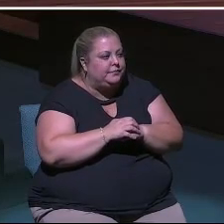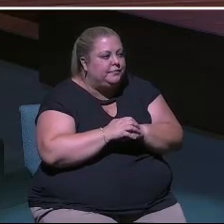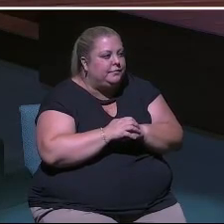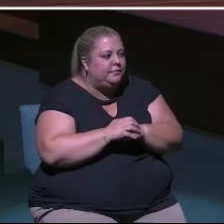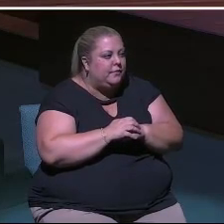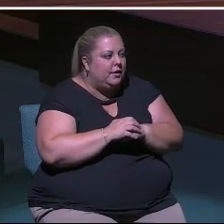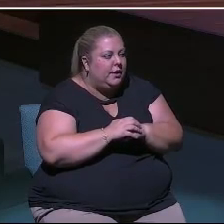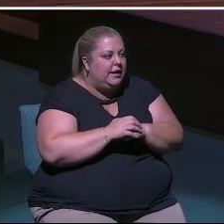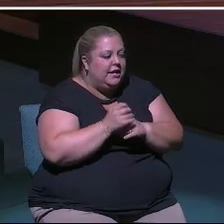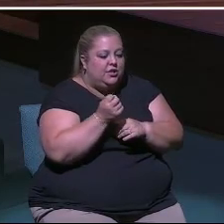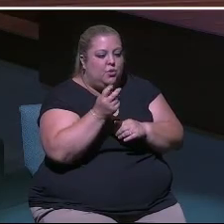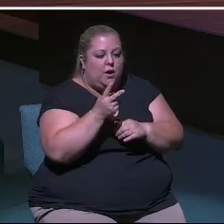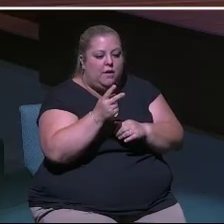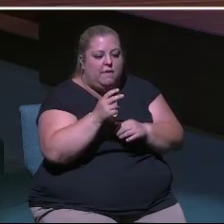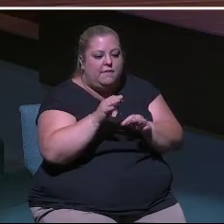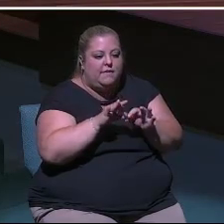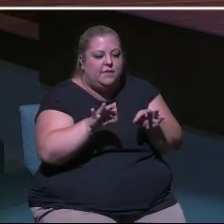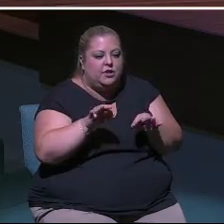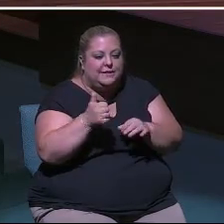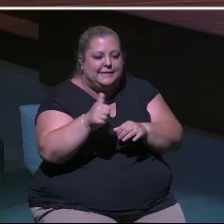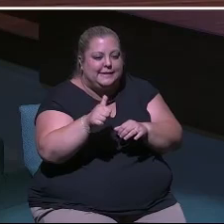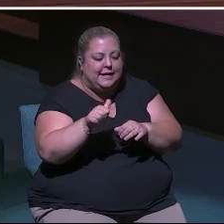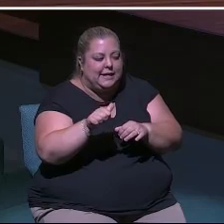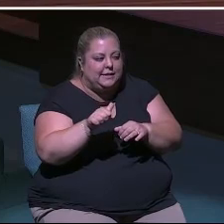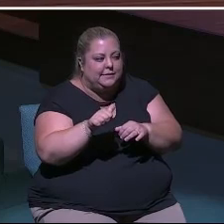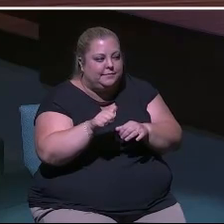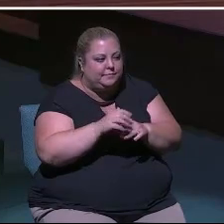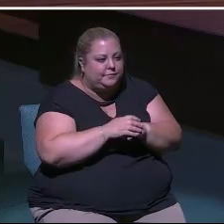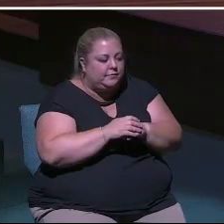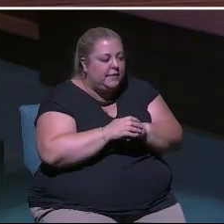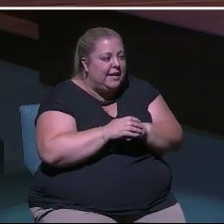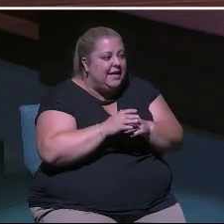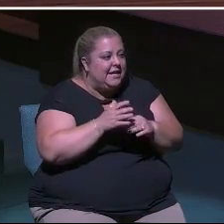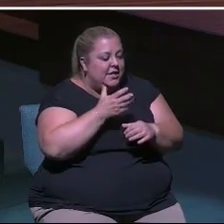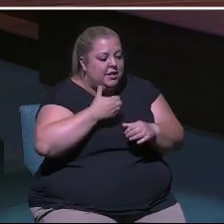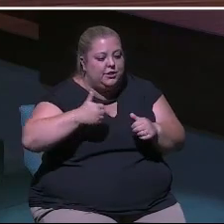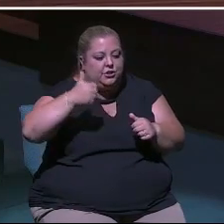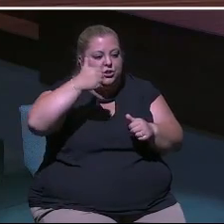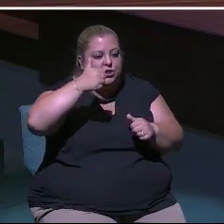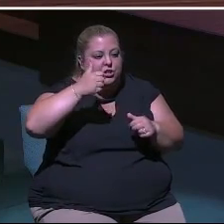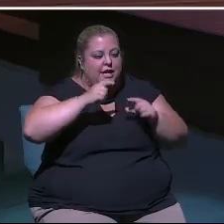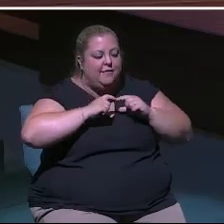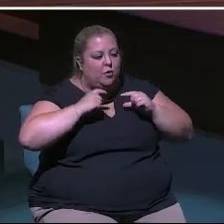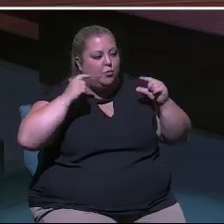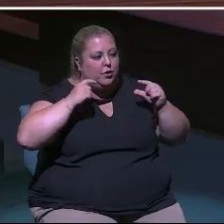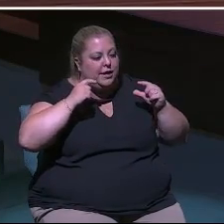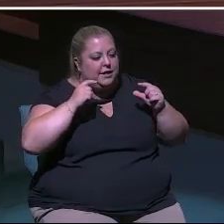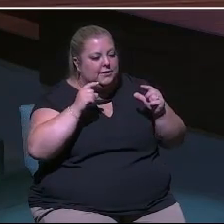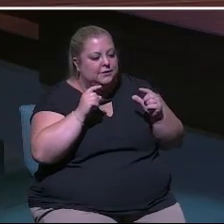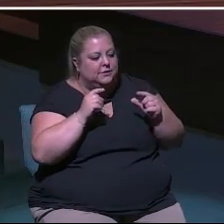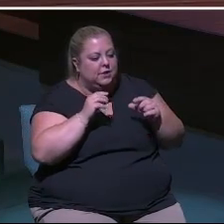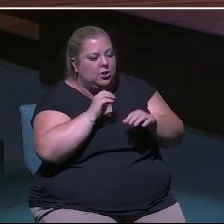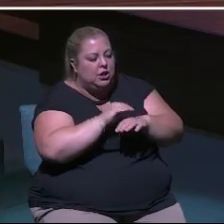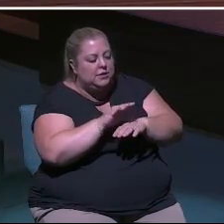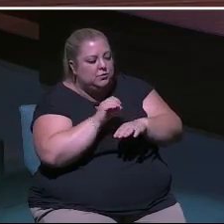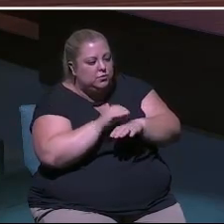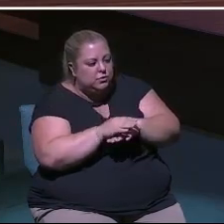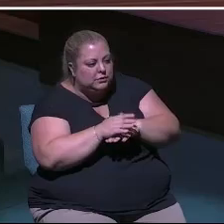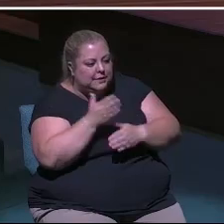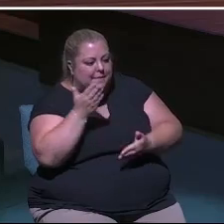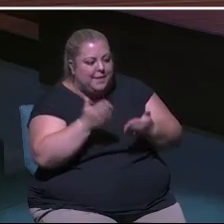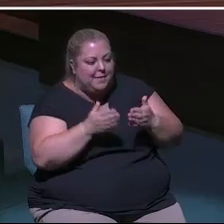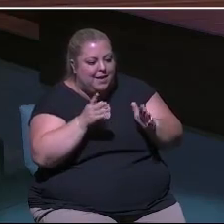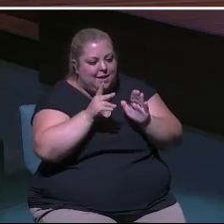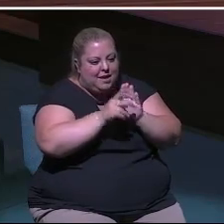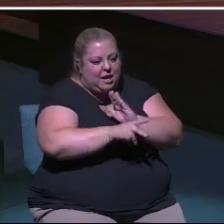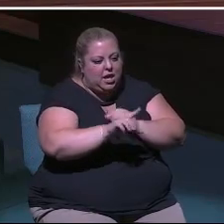verse, 12, verse 10. But the chief priests consulted that they might put Lazarus also to death.